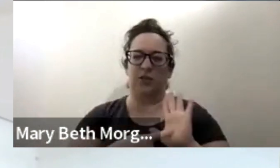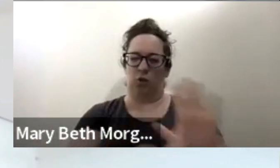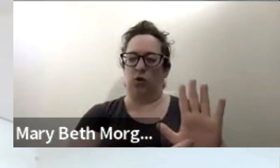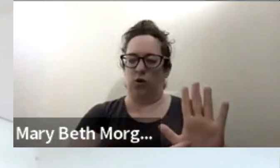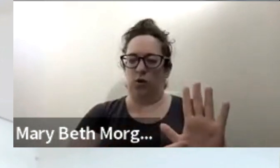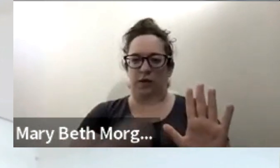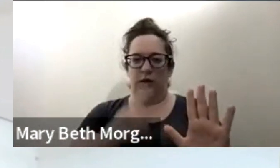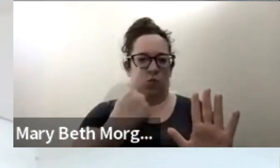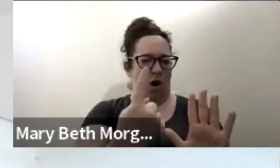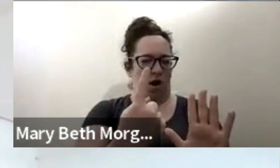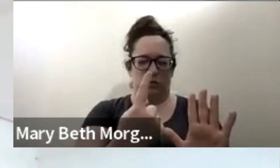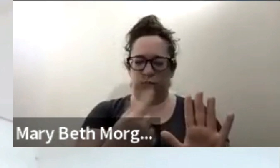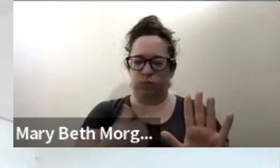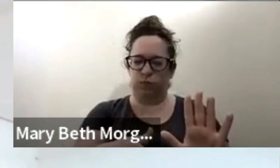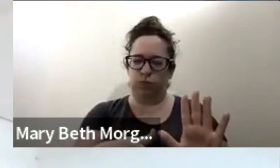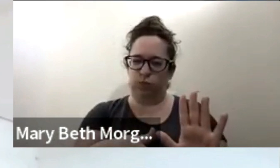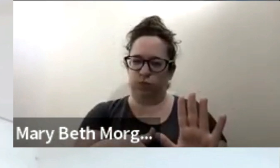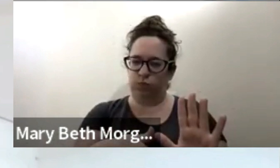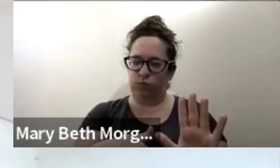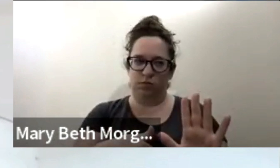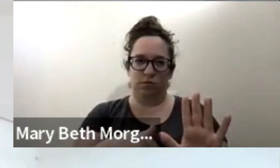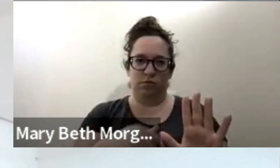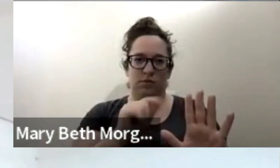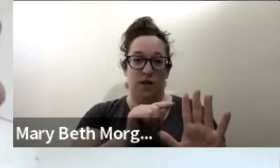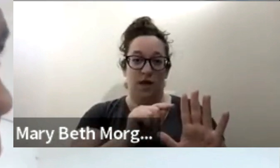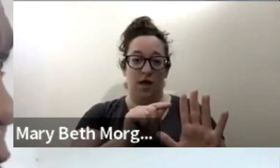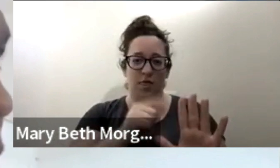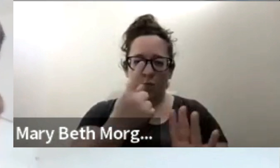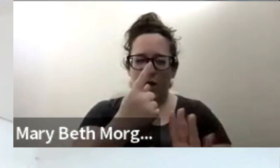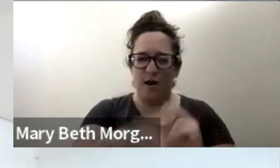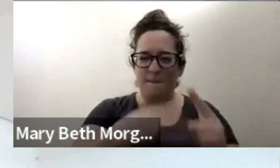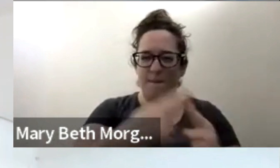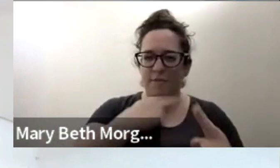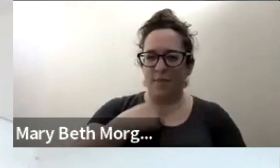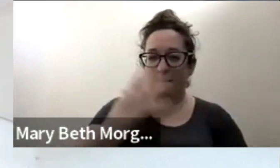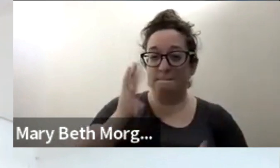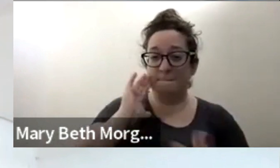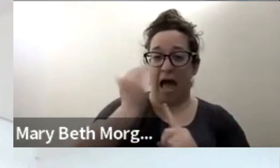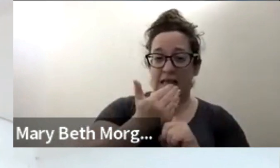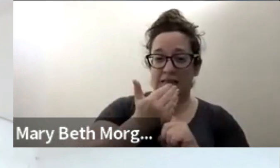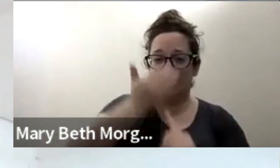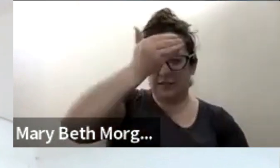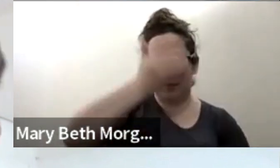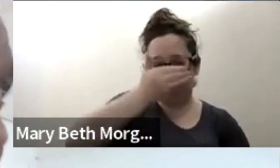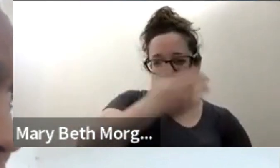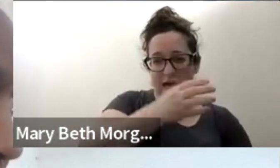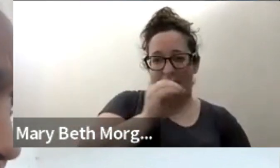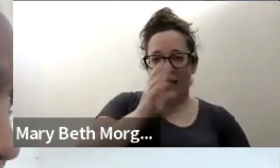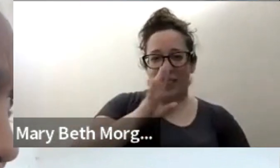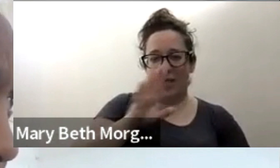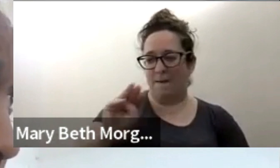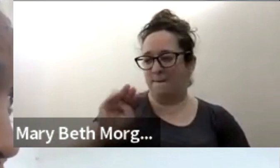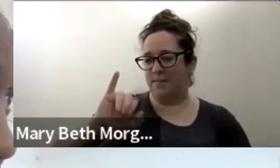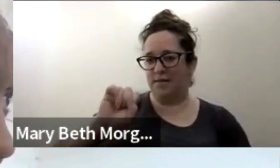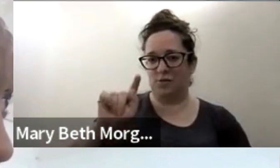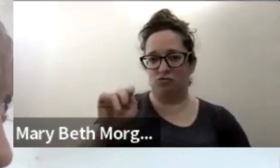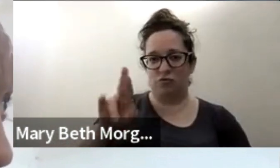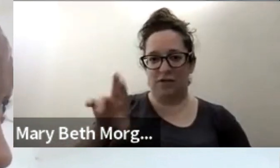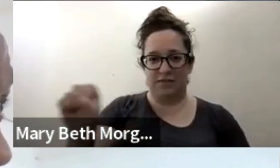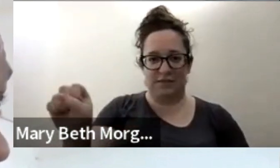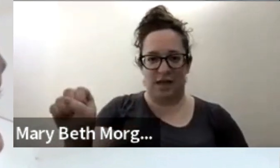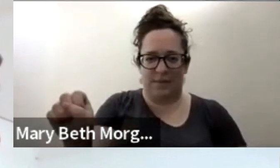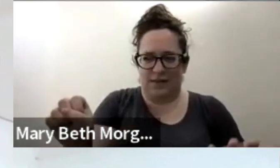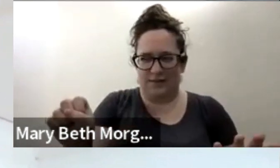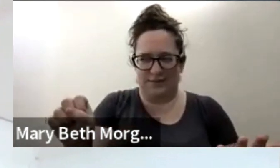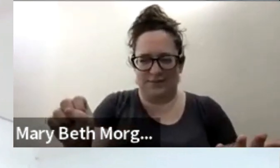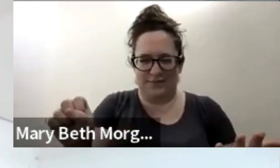very clear one where it's the one about the master mistress. I mean, you know, I mean, who was he writing